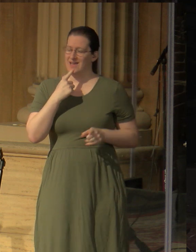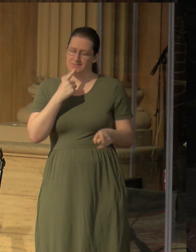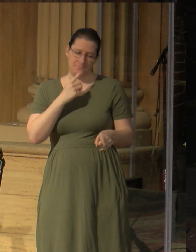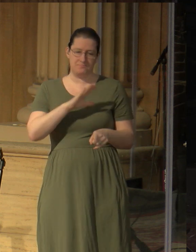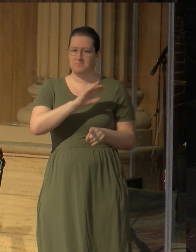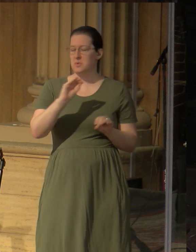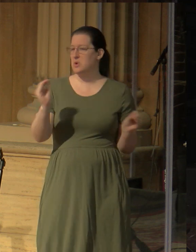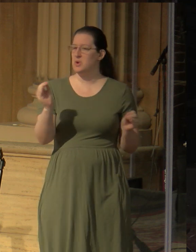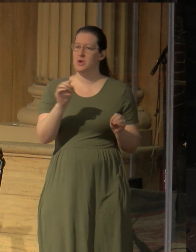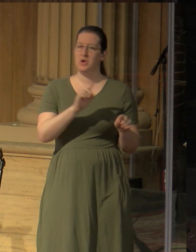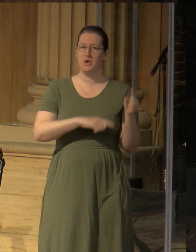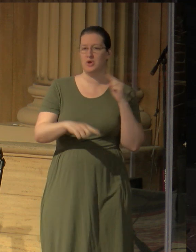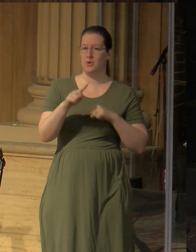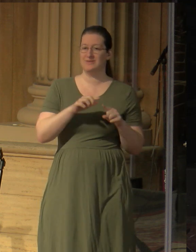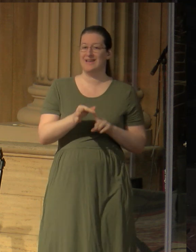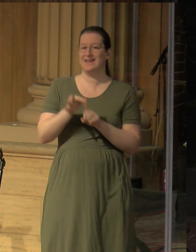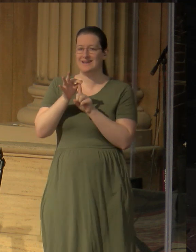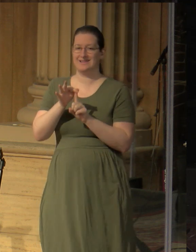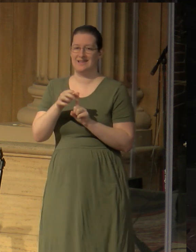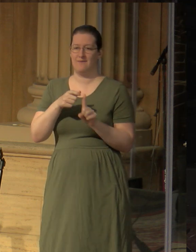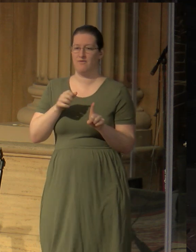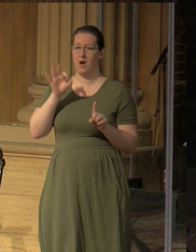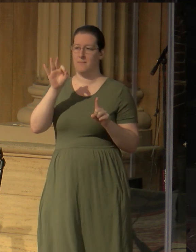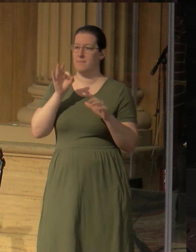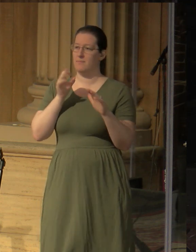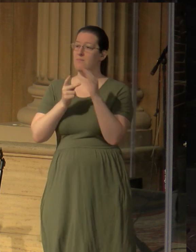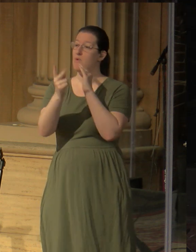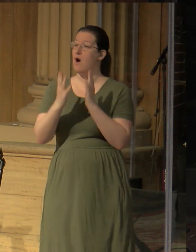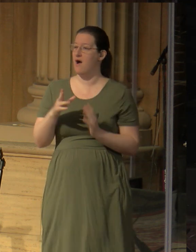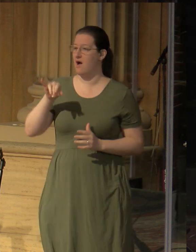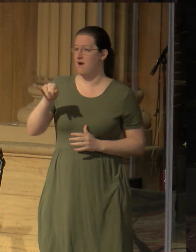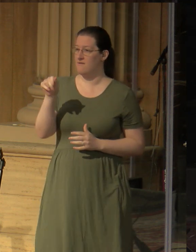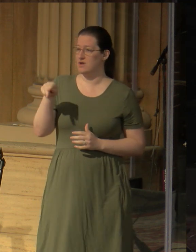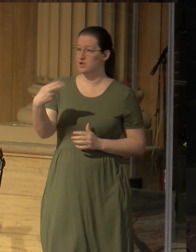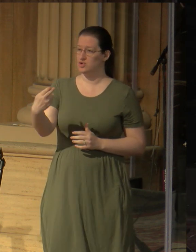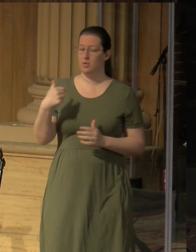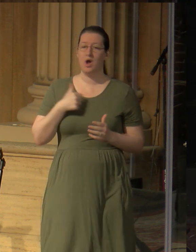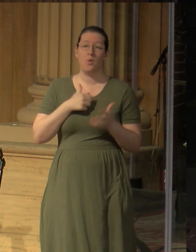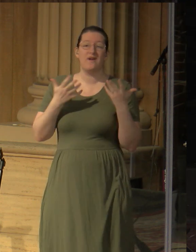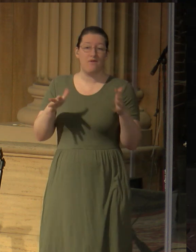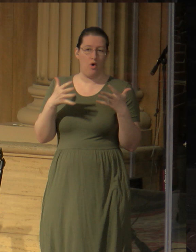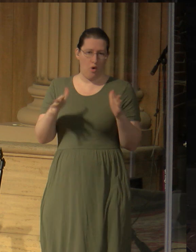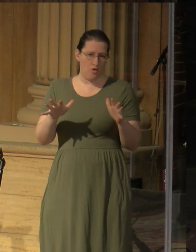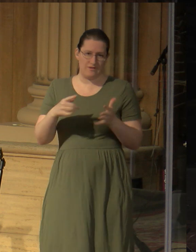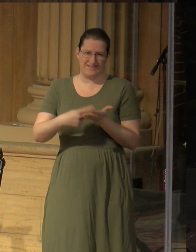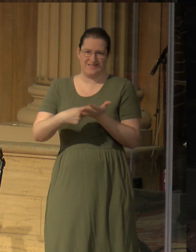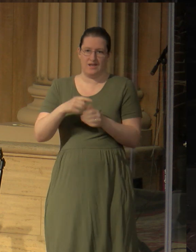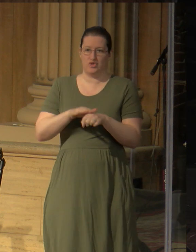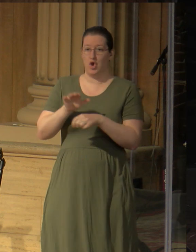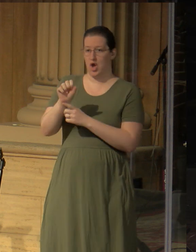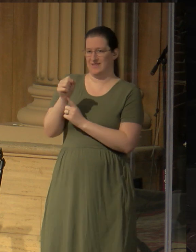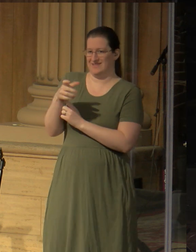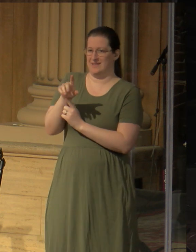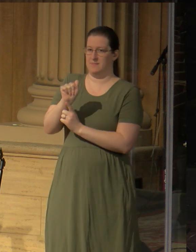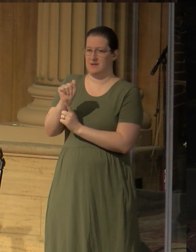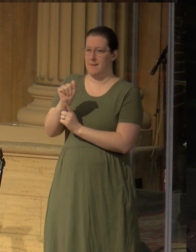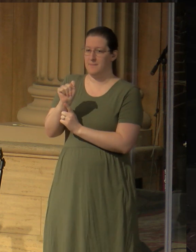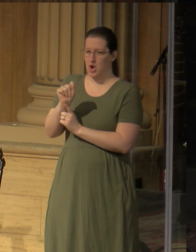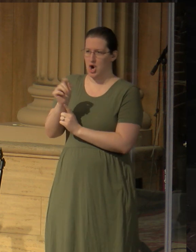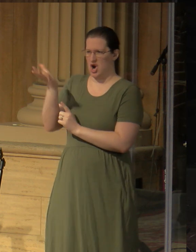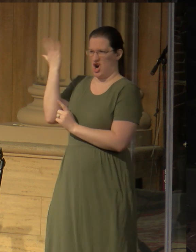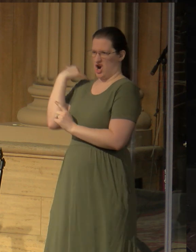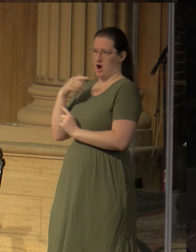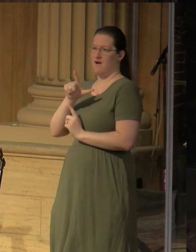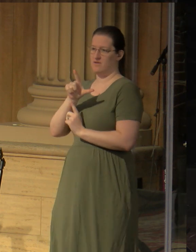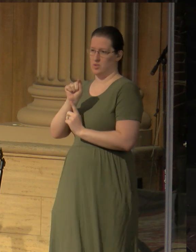incident in Matthew chapter 12 that we worked through on September 22nd, 2024. So if you want to go back and listen to that, you're welcome to do that.